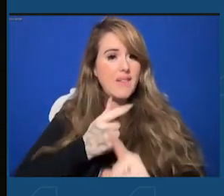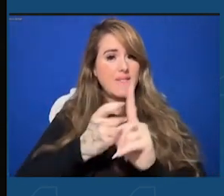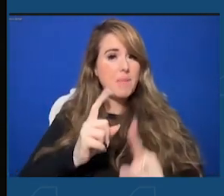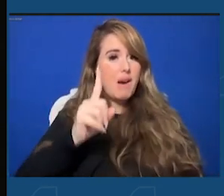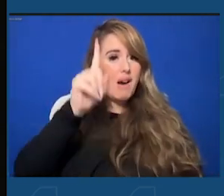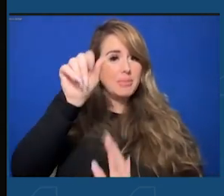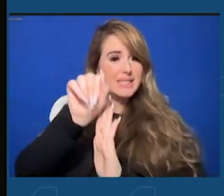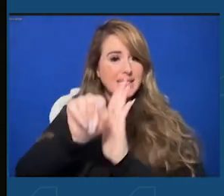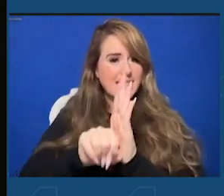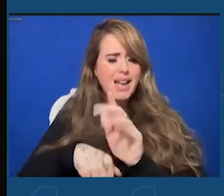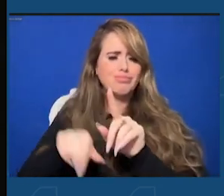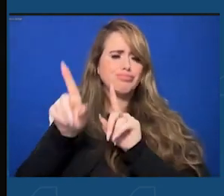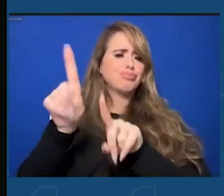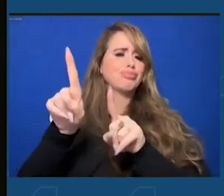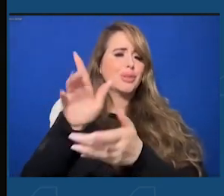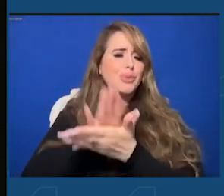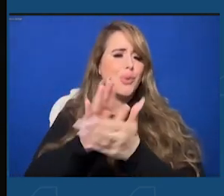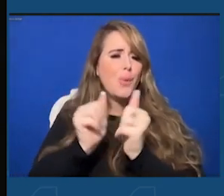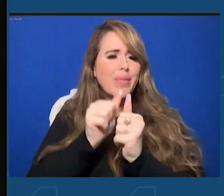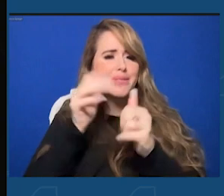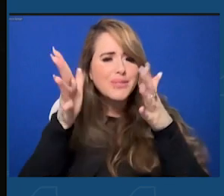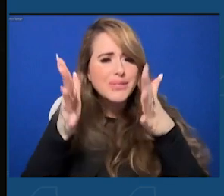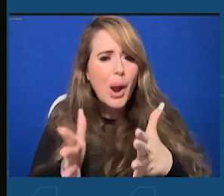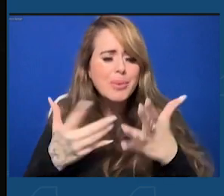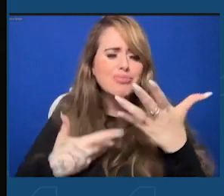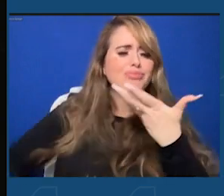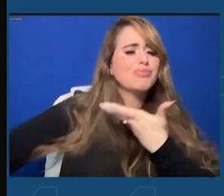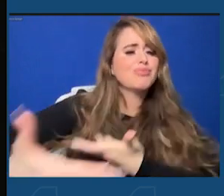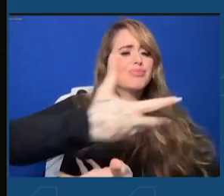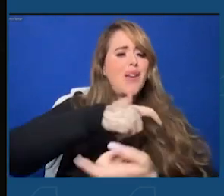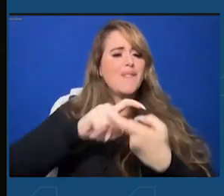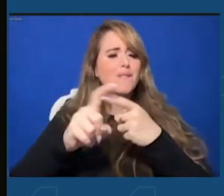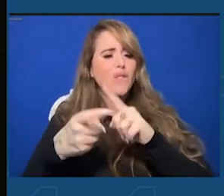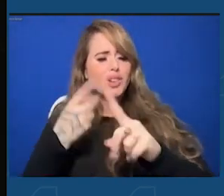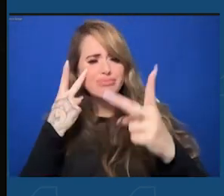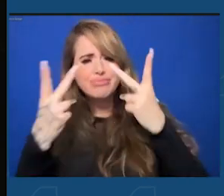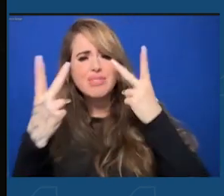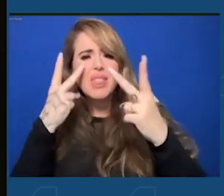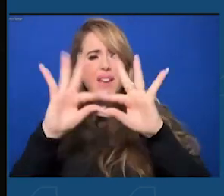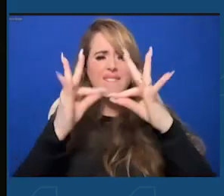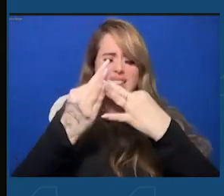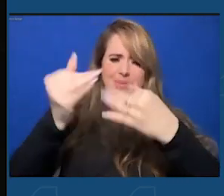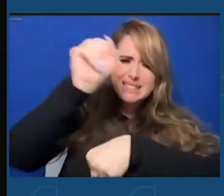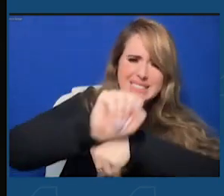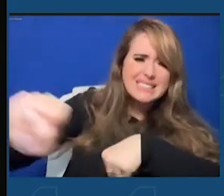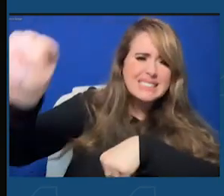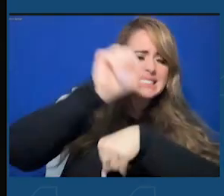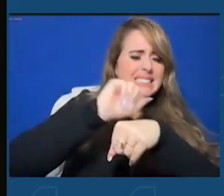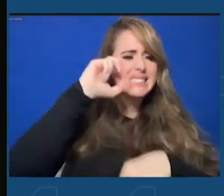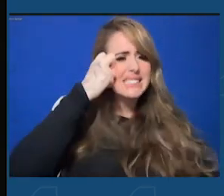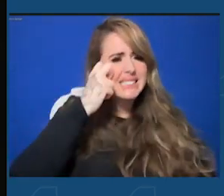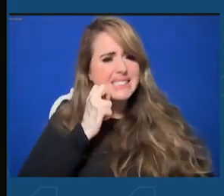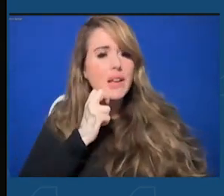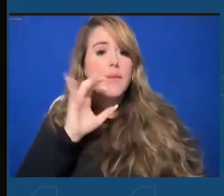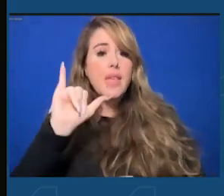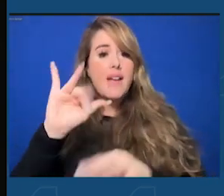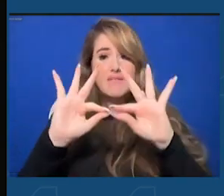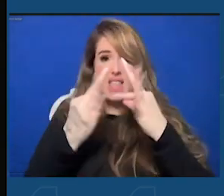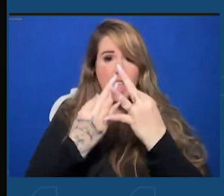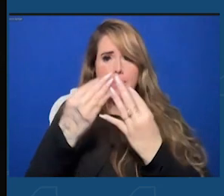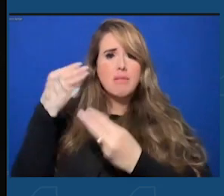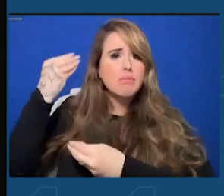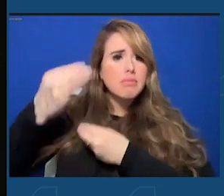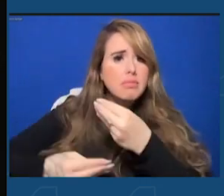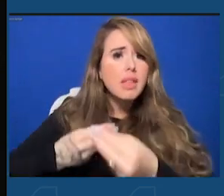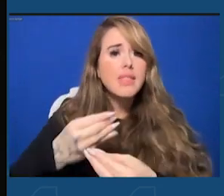with farmers, hung out with my friends. I saw how hard their families worked, how hard they worked when they inherited the farms. And this is a